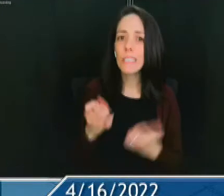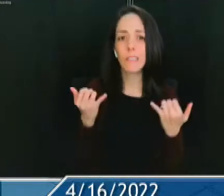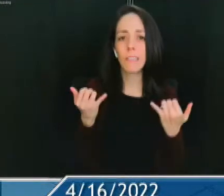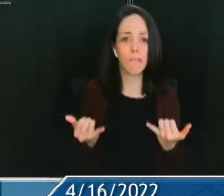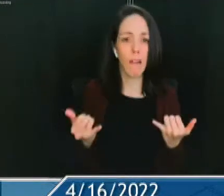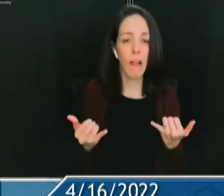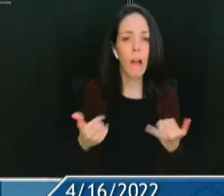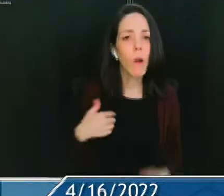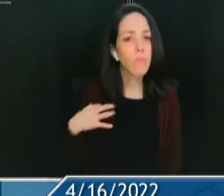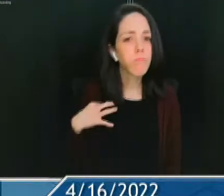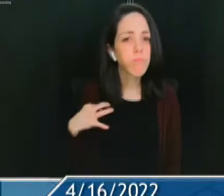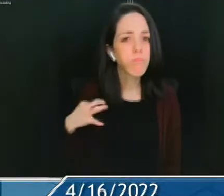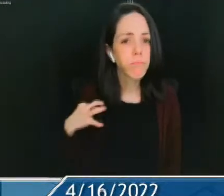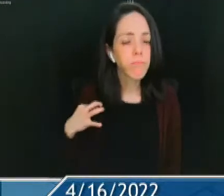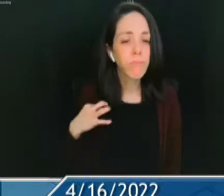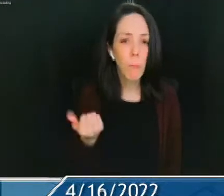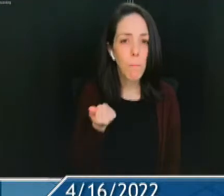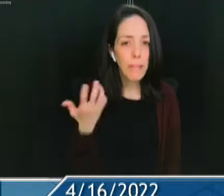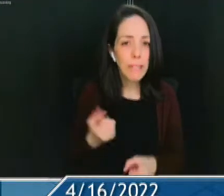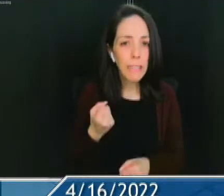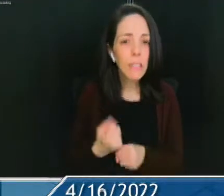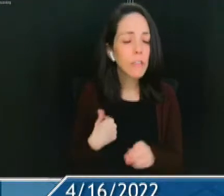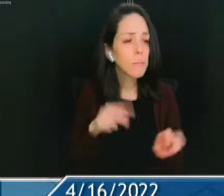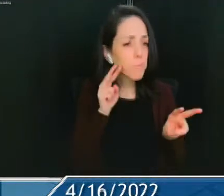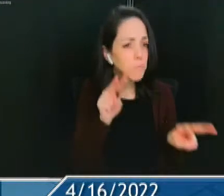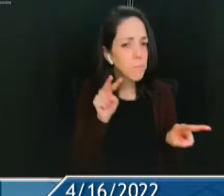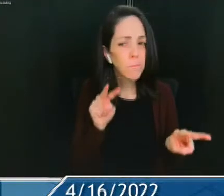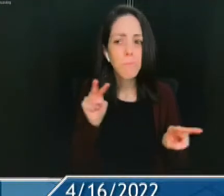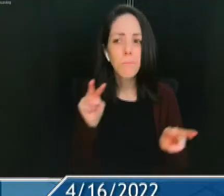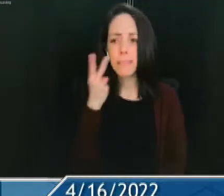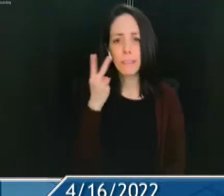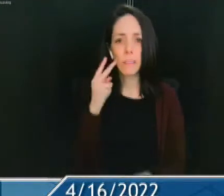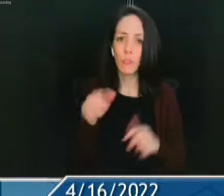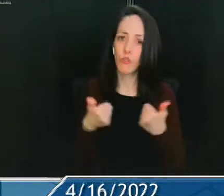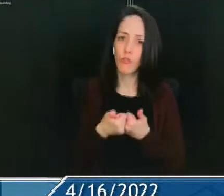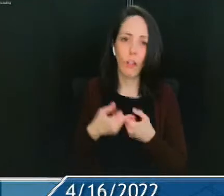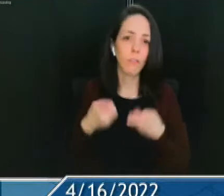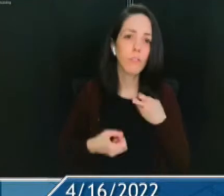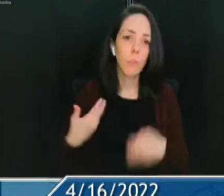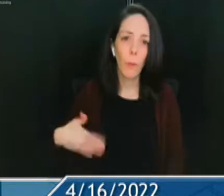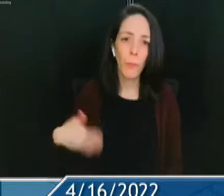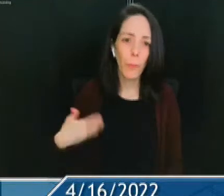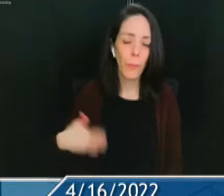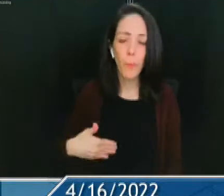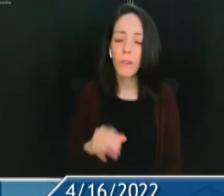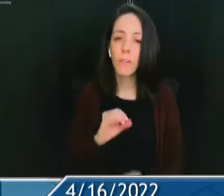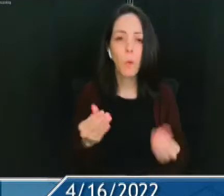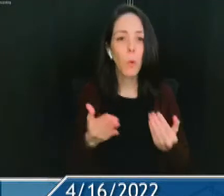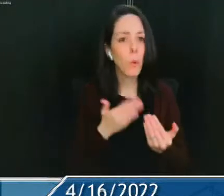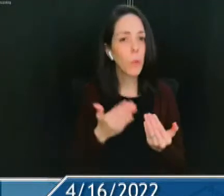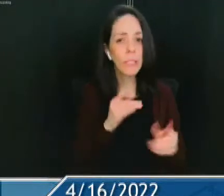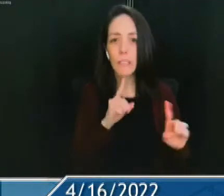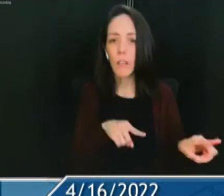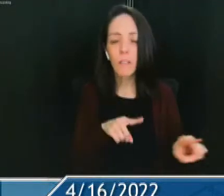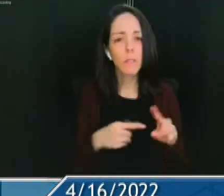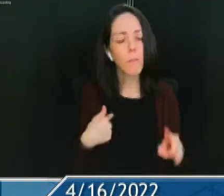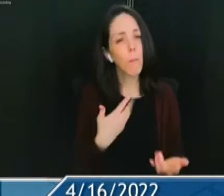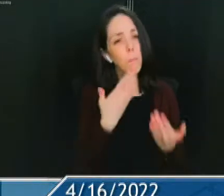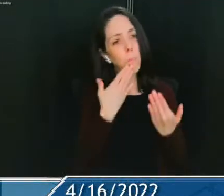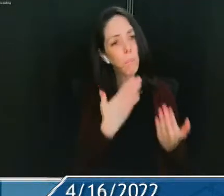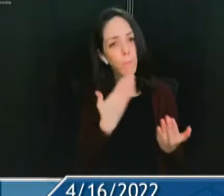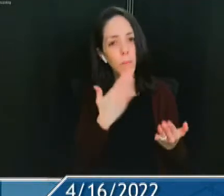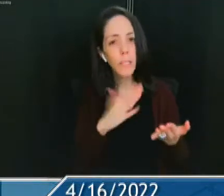years, and I see firsthand how challenging this issue can be. There are no easy answers, but I'm grateful that the city and